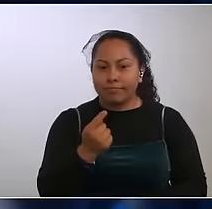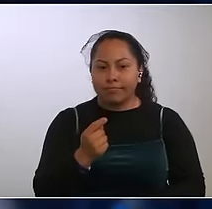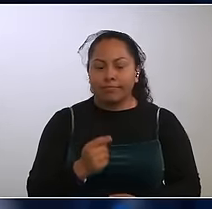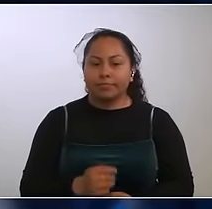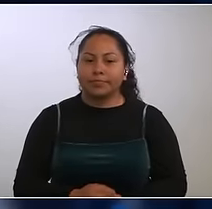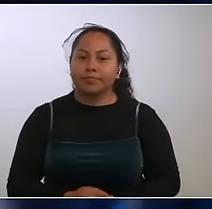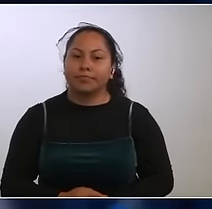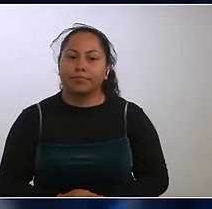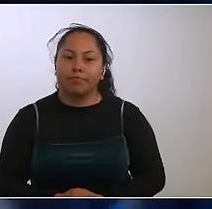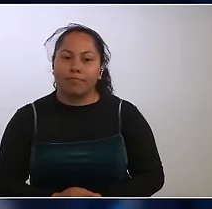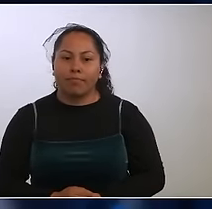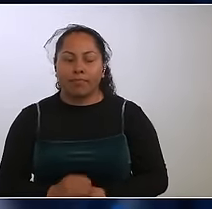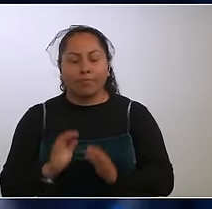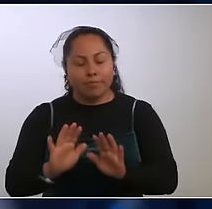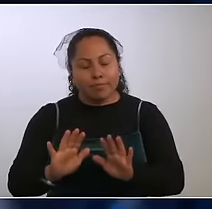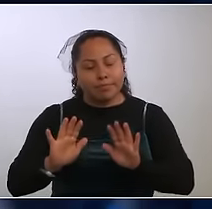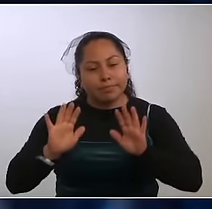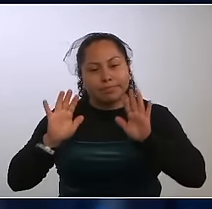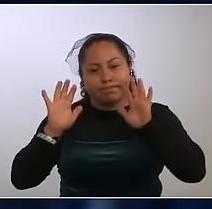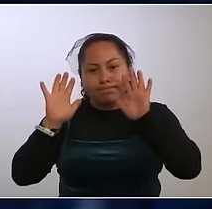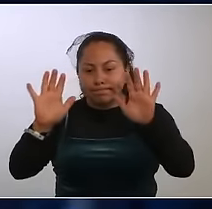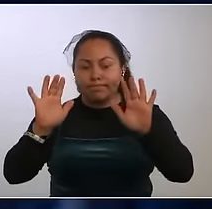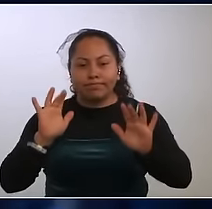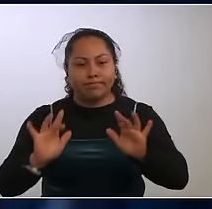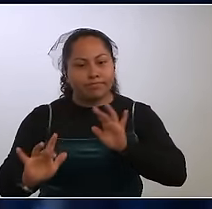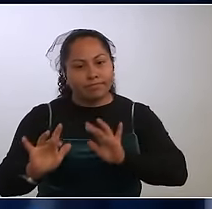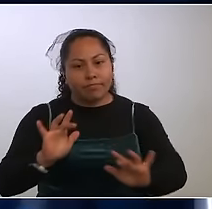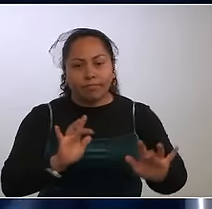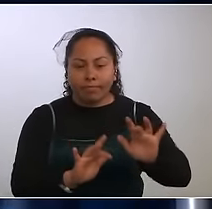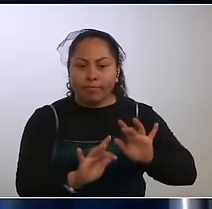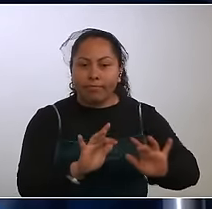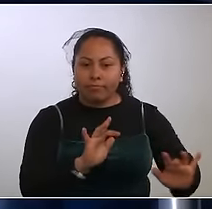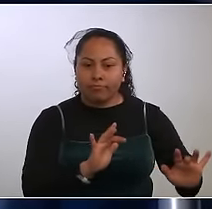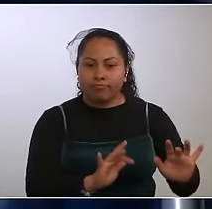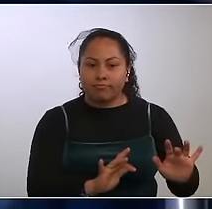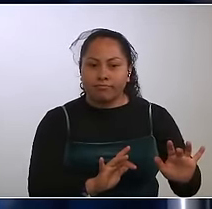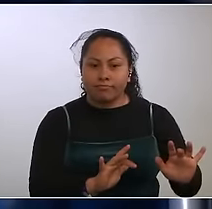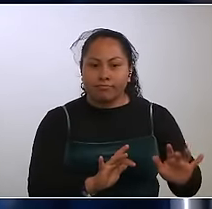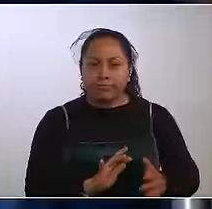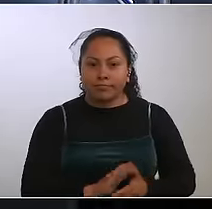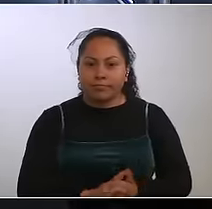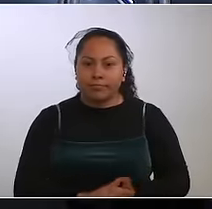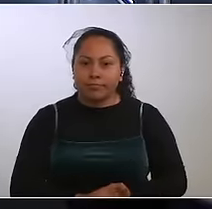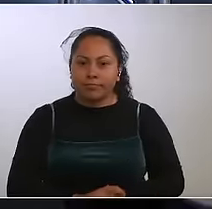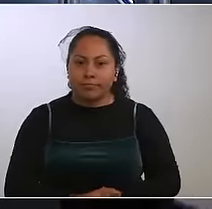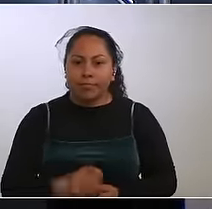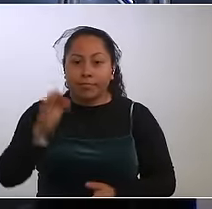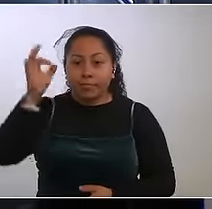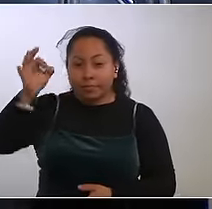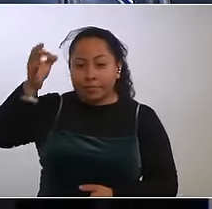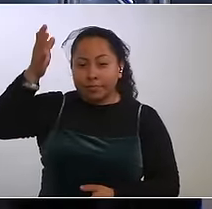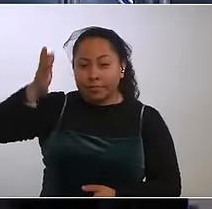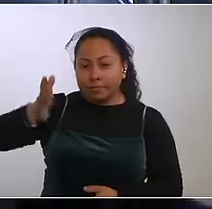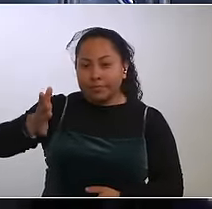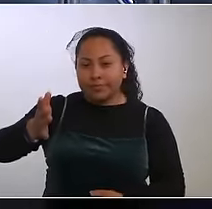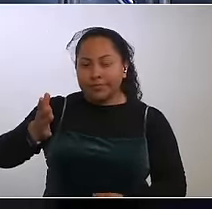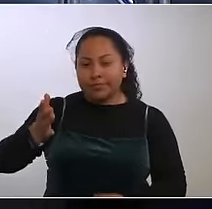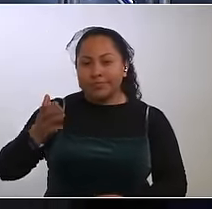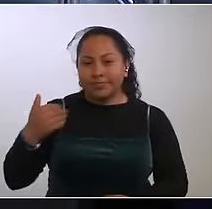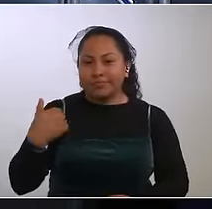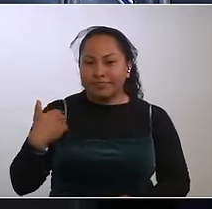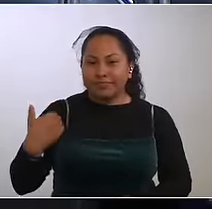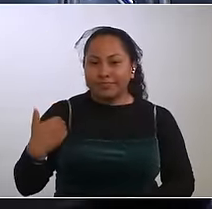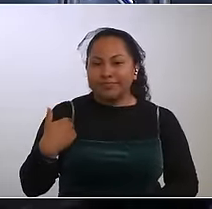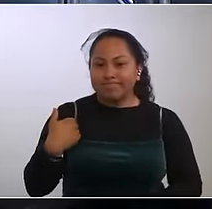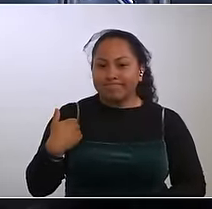in this great movement of the Holy Ghost. We're all going to see something great. So listen, pastores, ustedes tienen las llaves para desatar